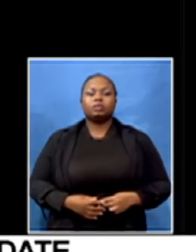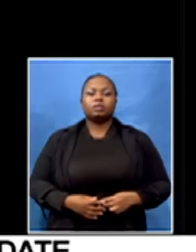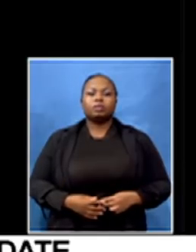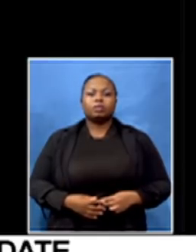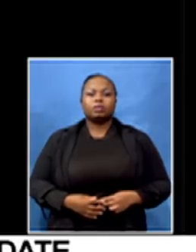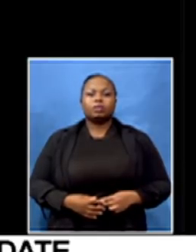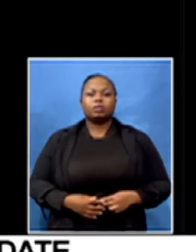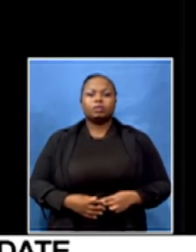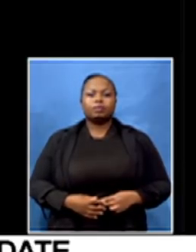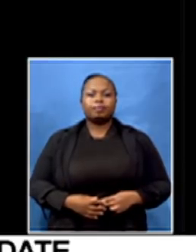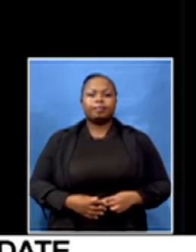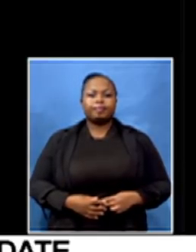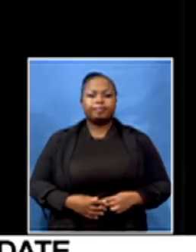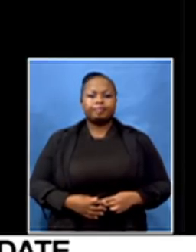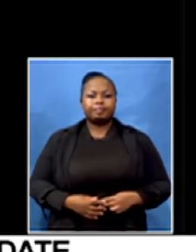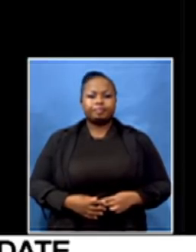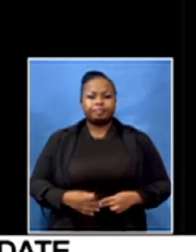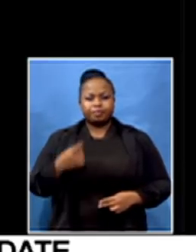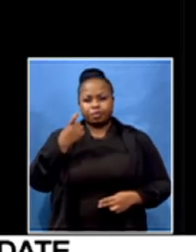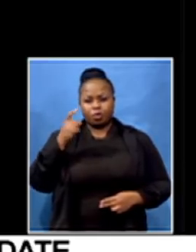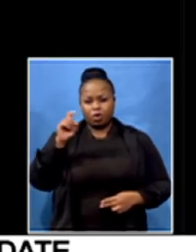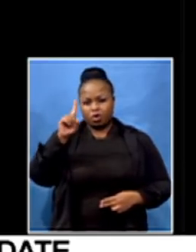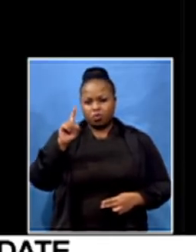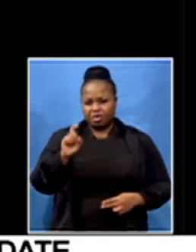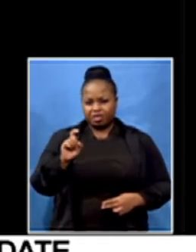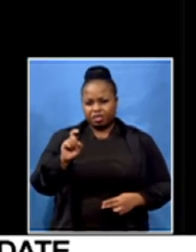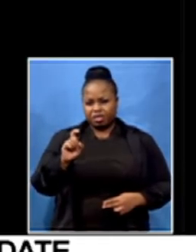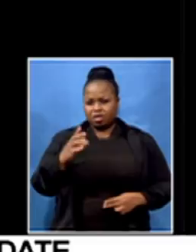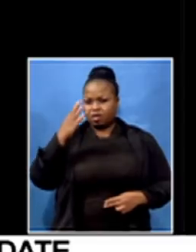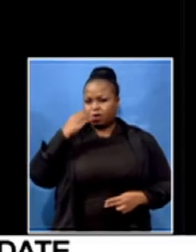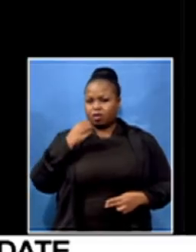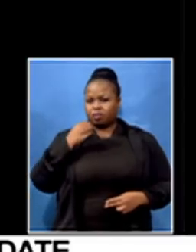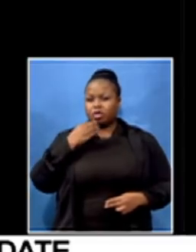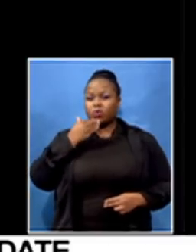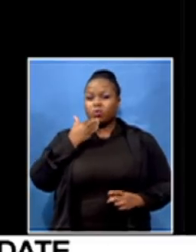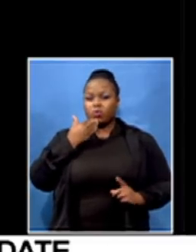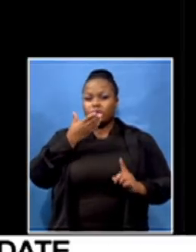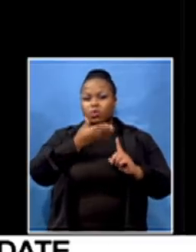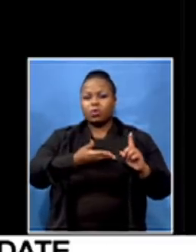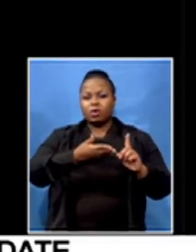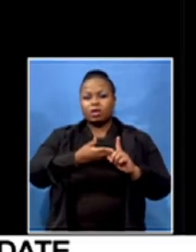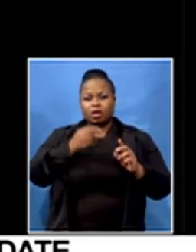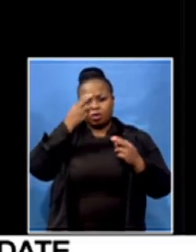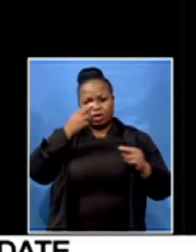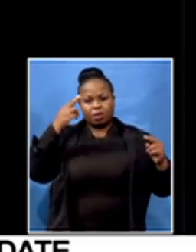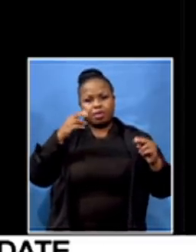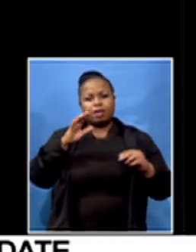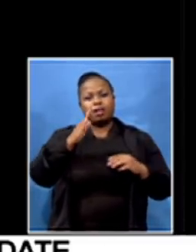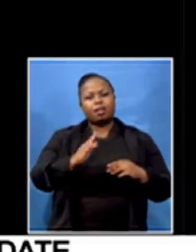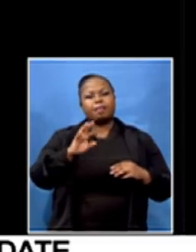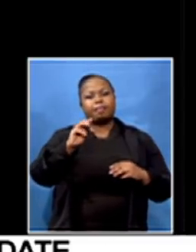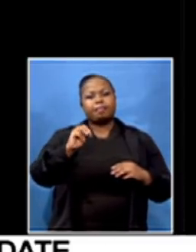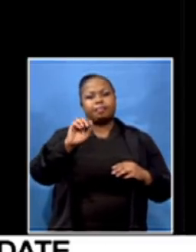The one question was raised by Honorable Mthembu. I do want to